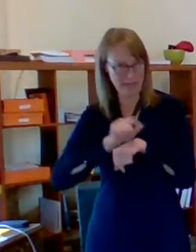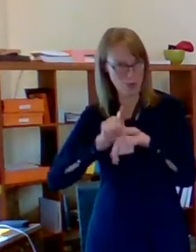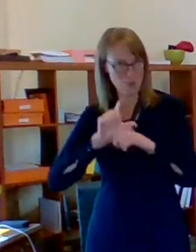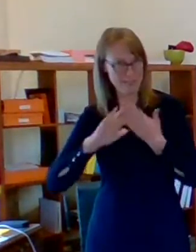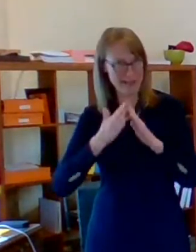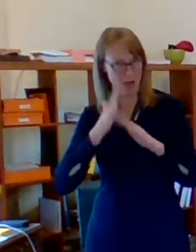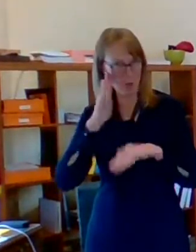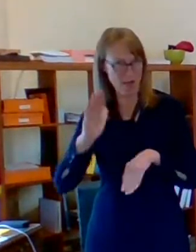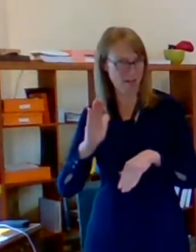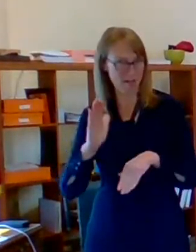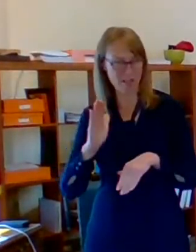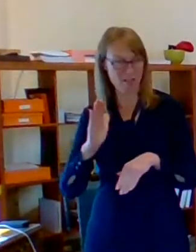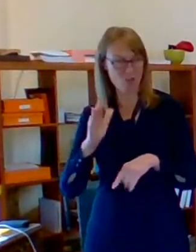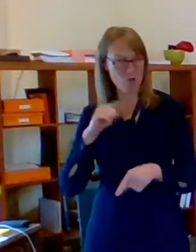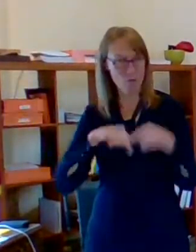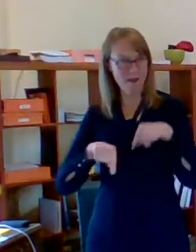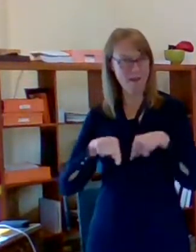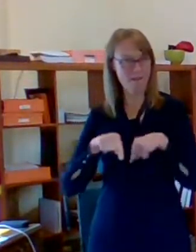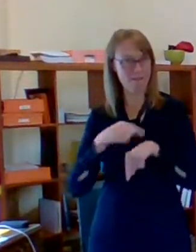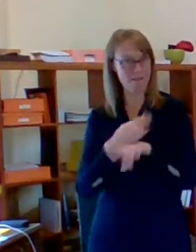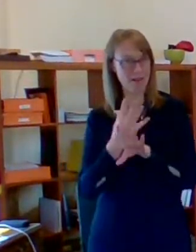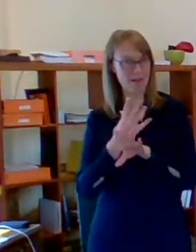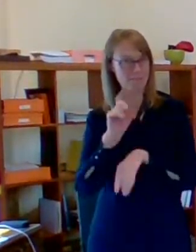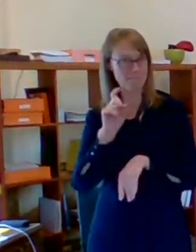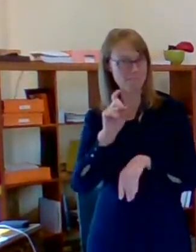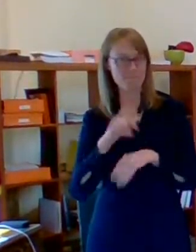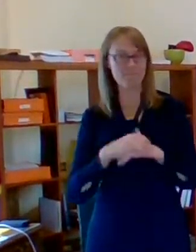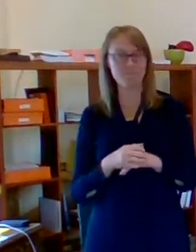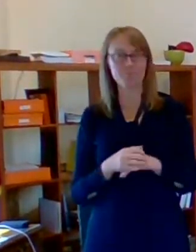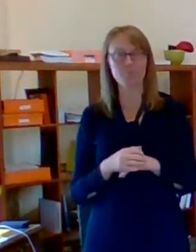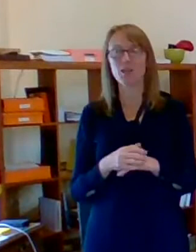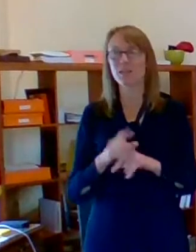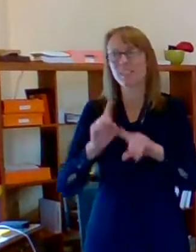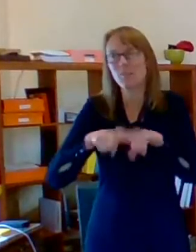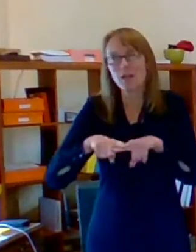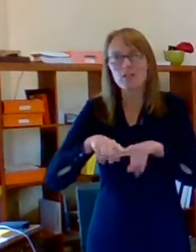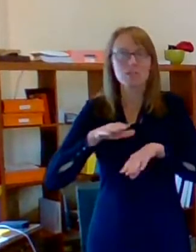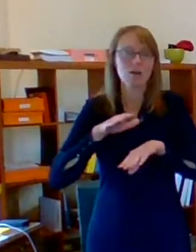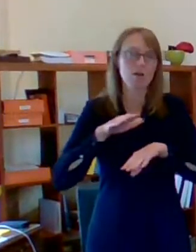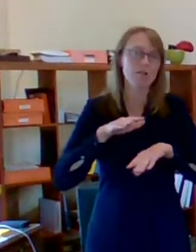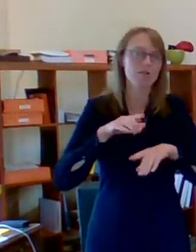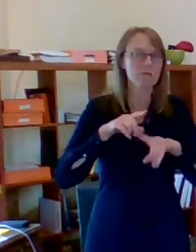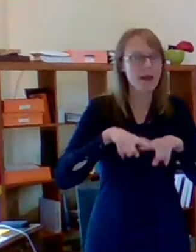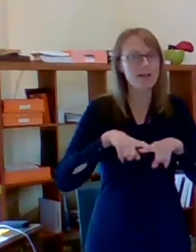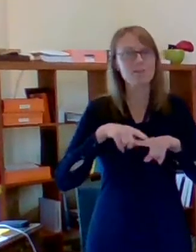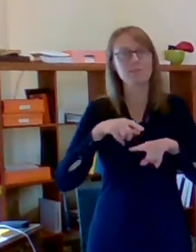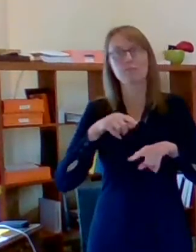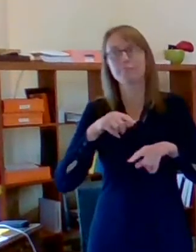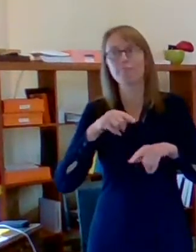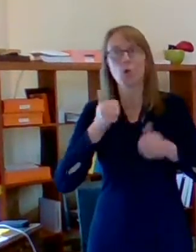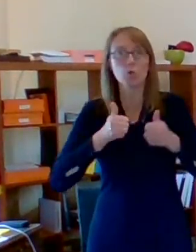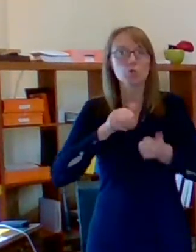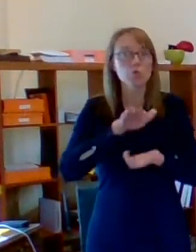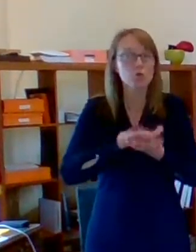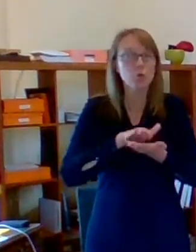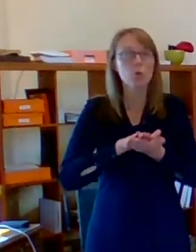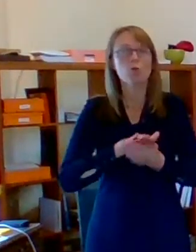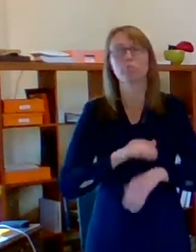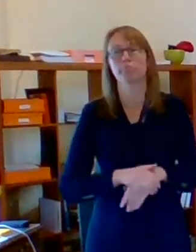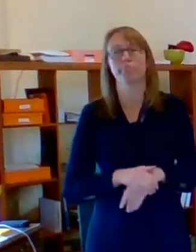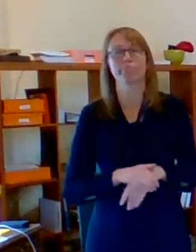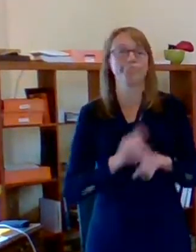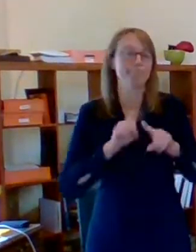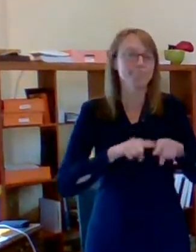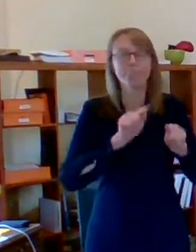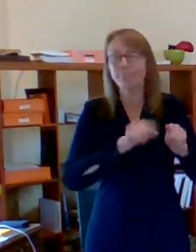in the city is we have some schools that are full-time in classroom. I think that's most of the parochial schools.